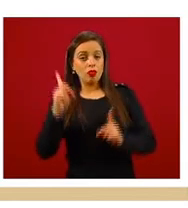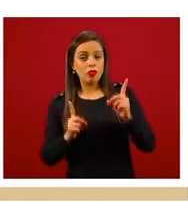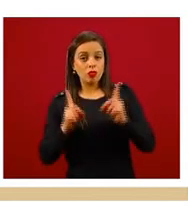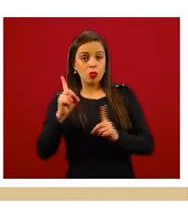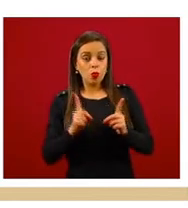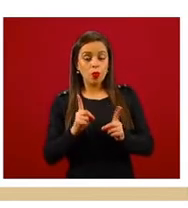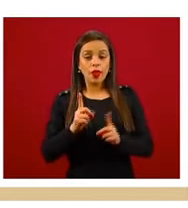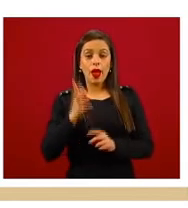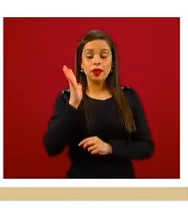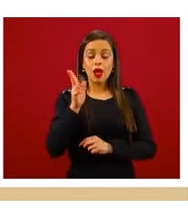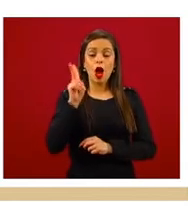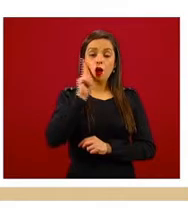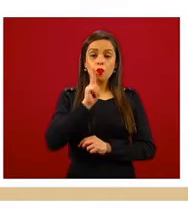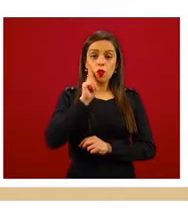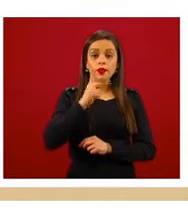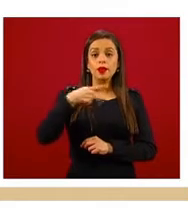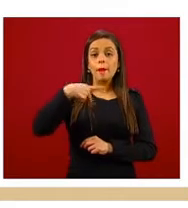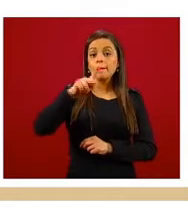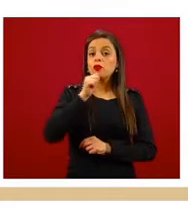one are